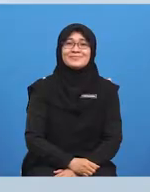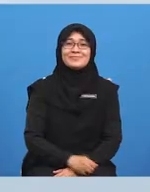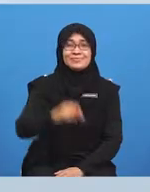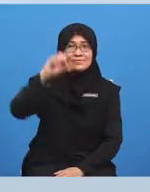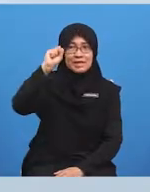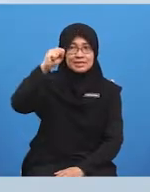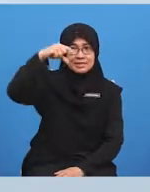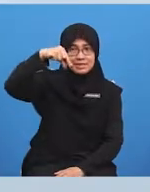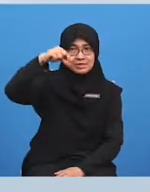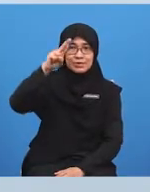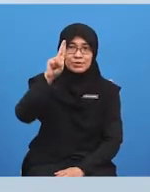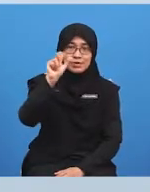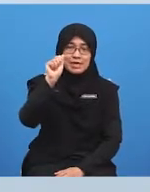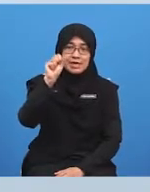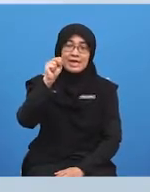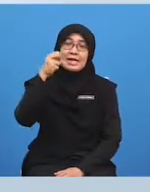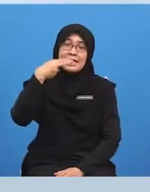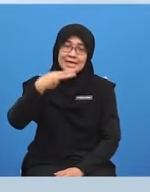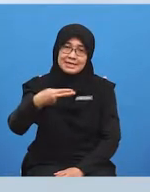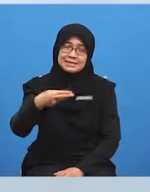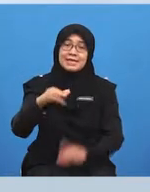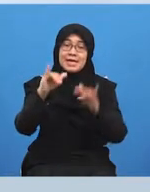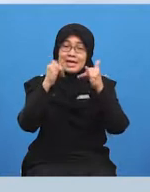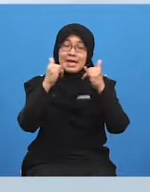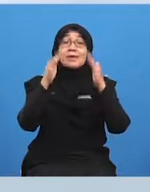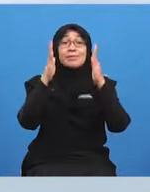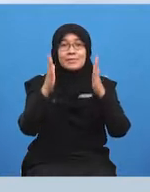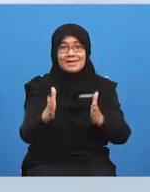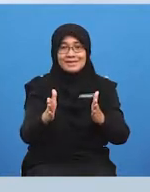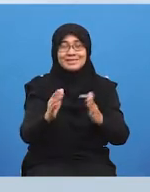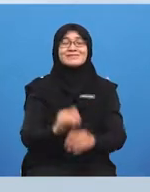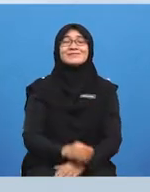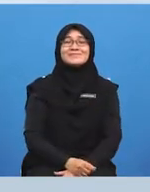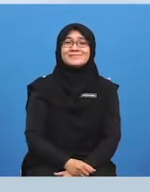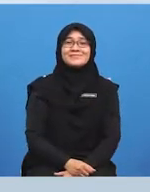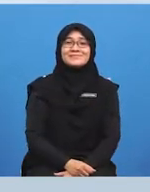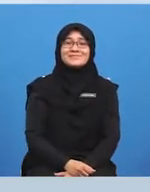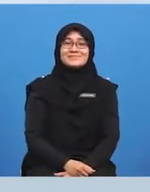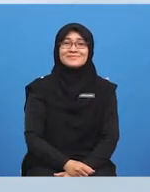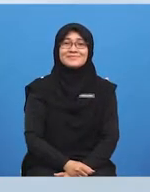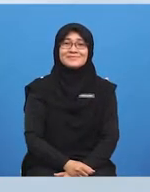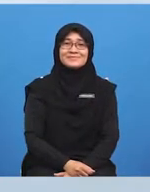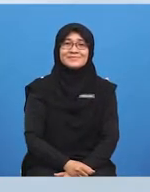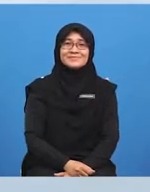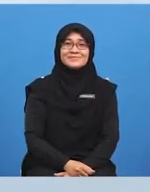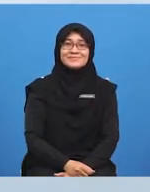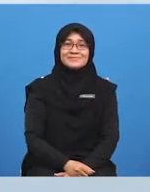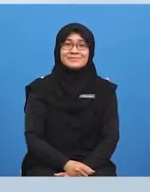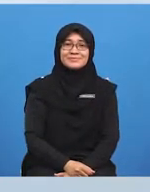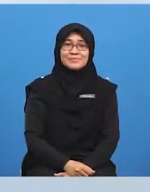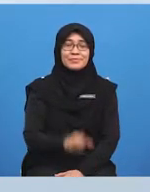yeah yes it is bravo boys and girls wow she's